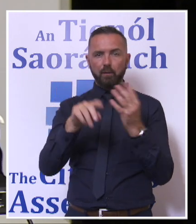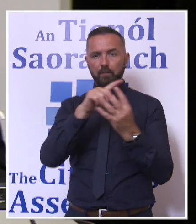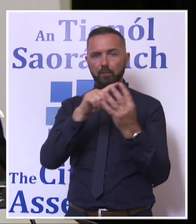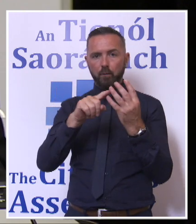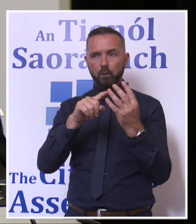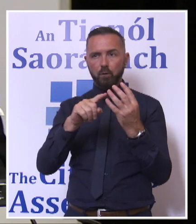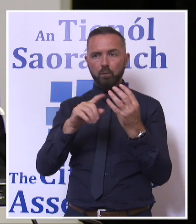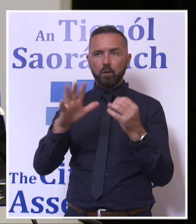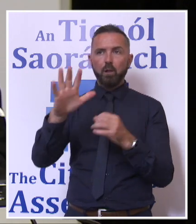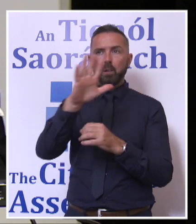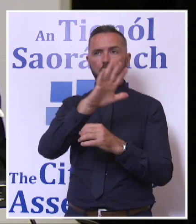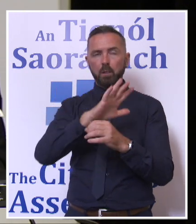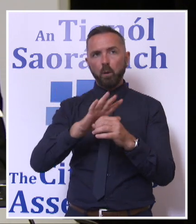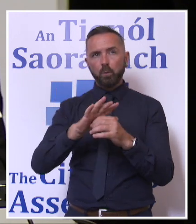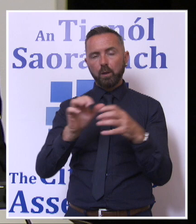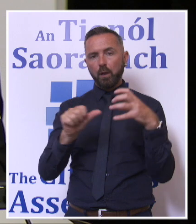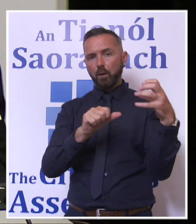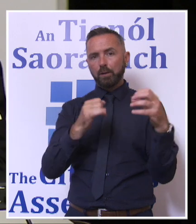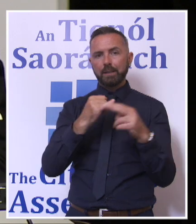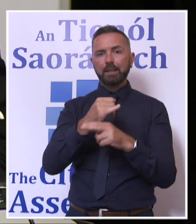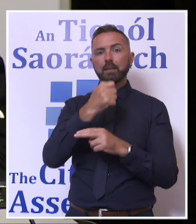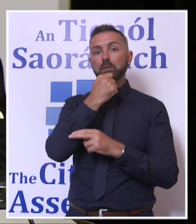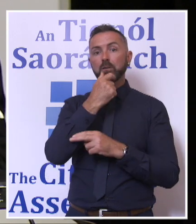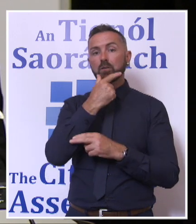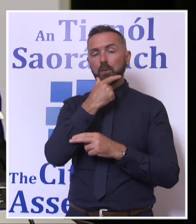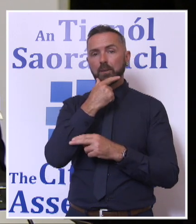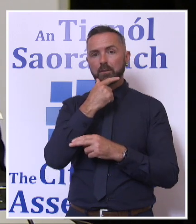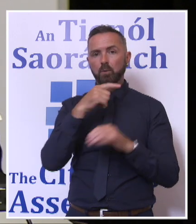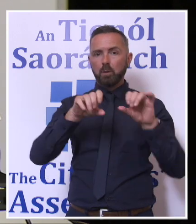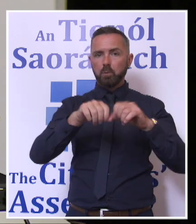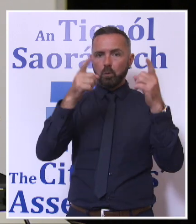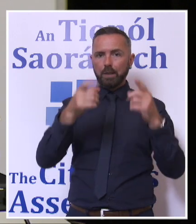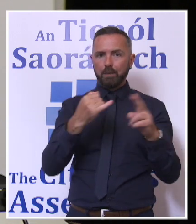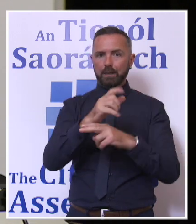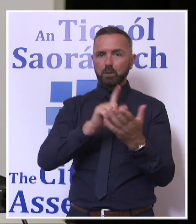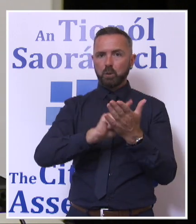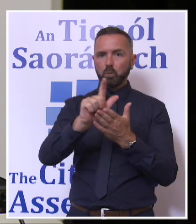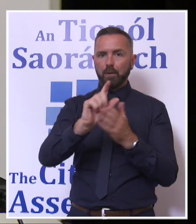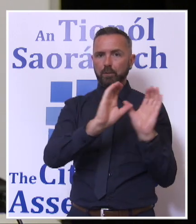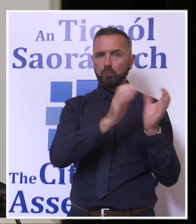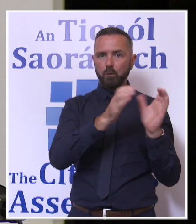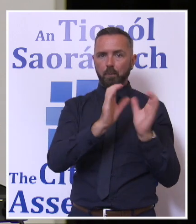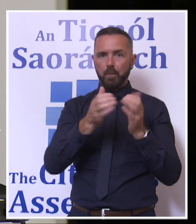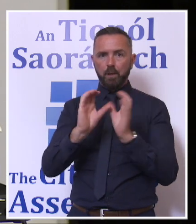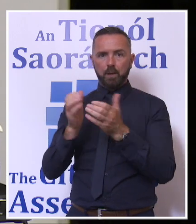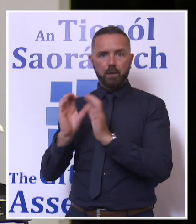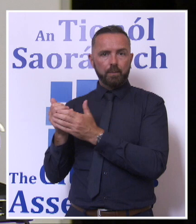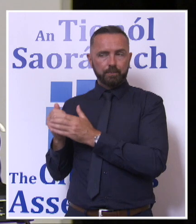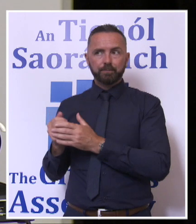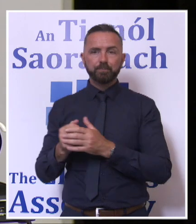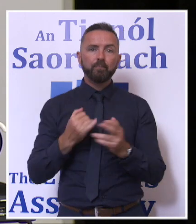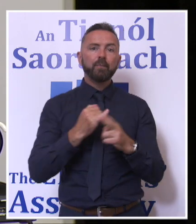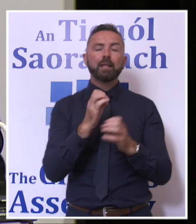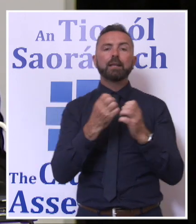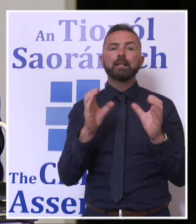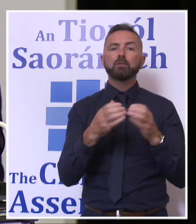authorities in the City and County of Dublin. And we have broken them up into 12 groups, and in each